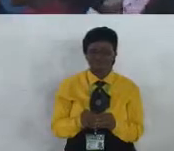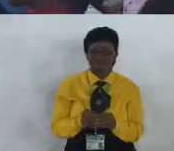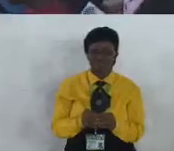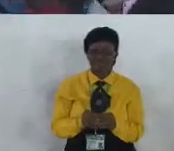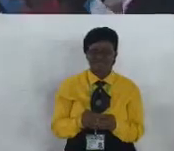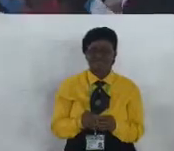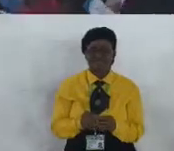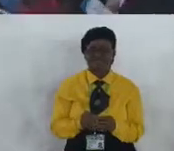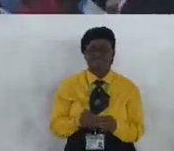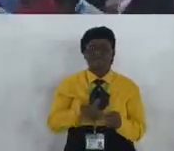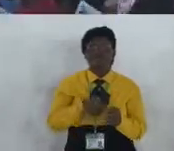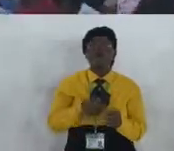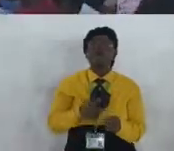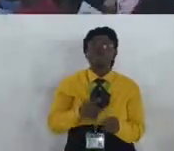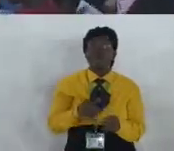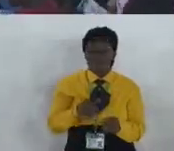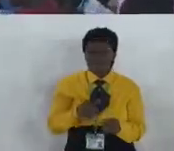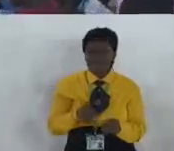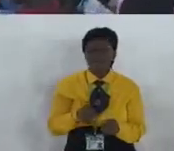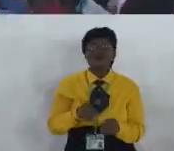they just must obey you